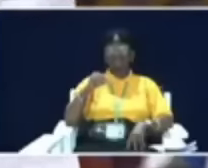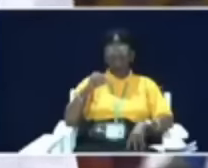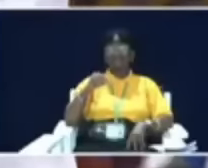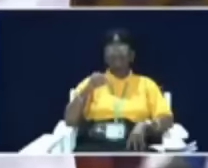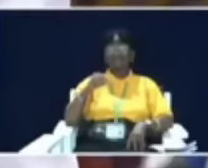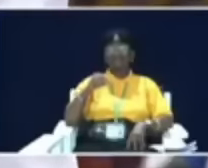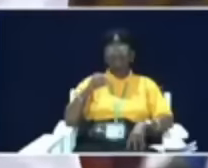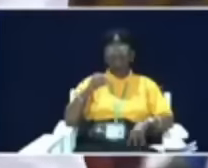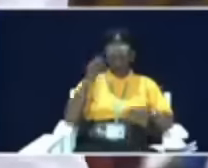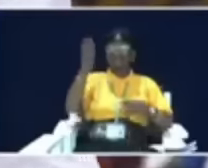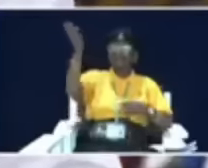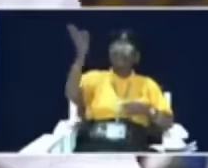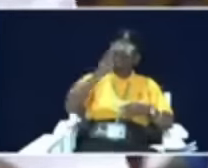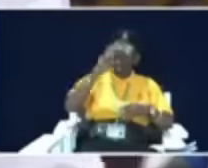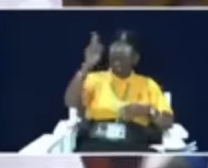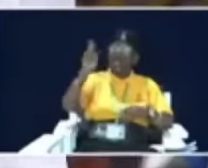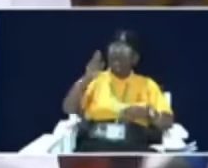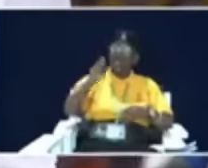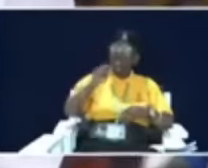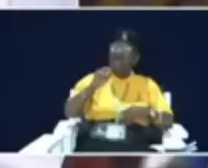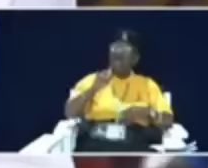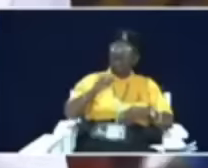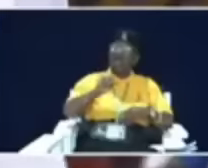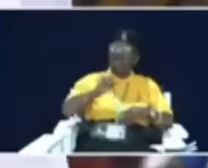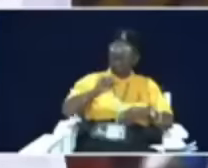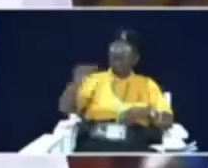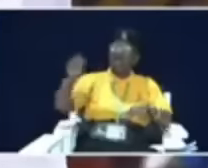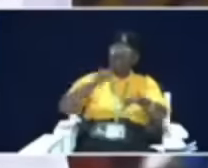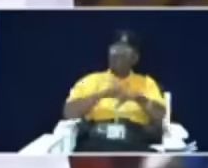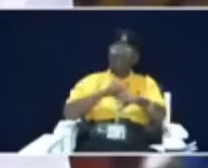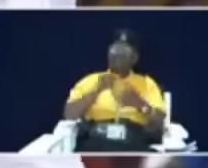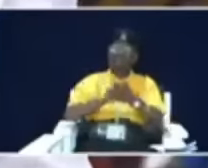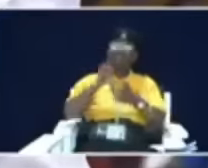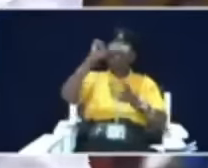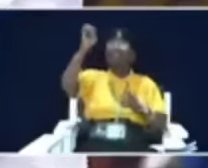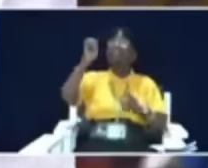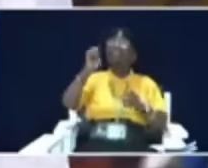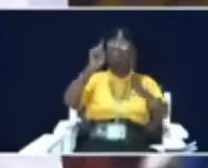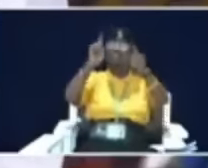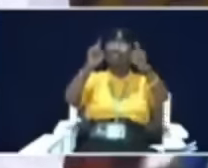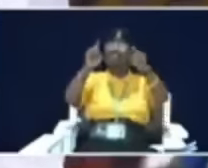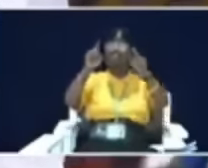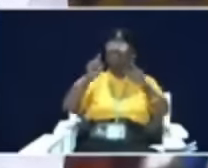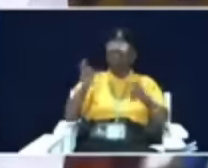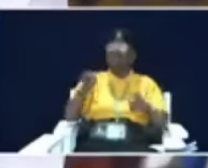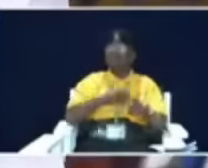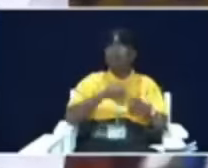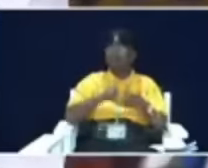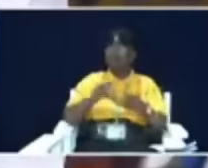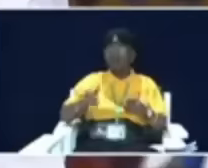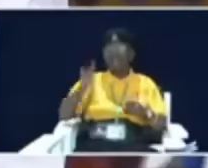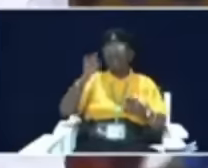There have been occasions he had tested us to find out, do we believe?